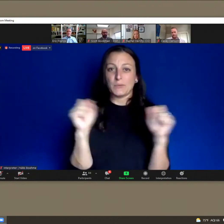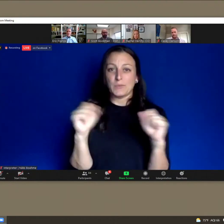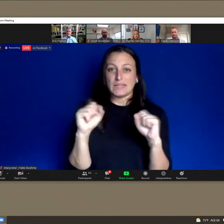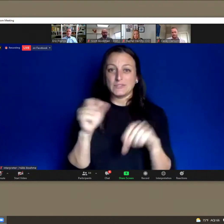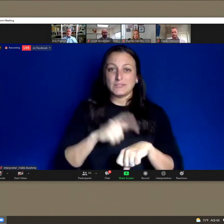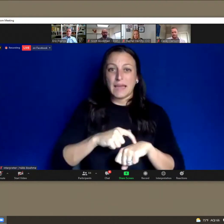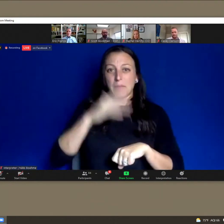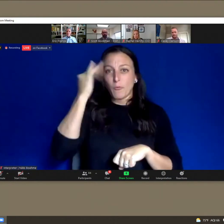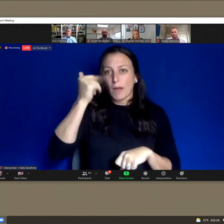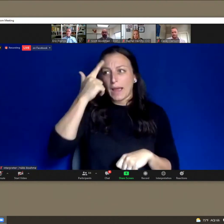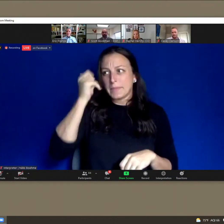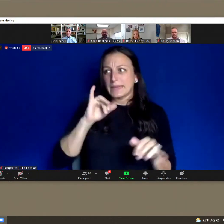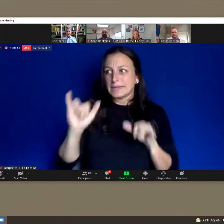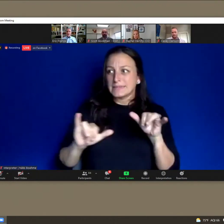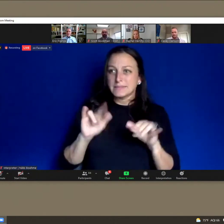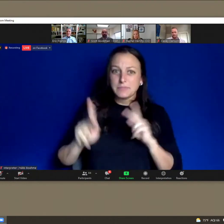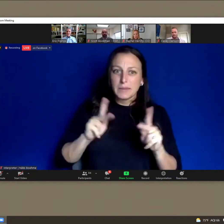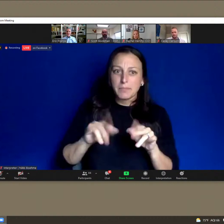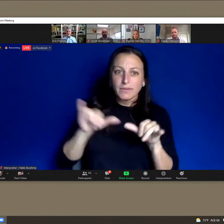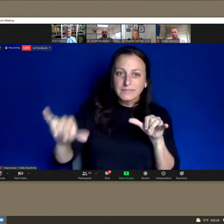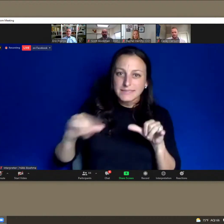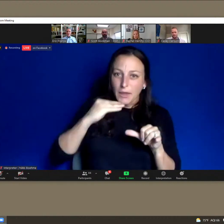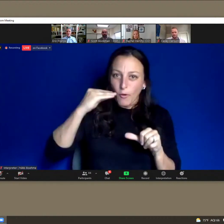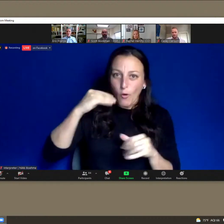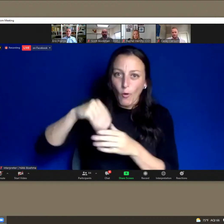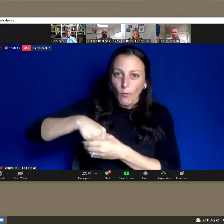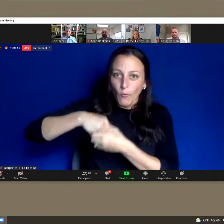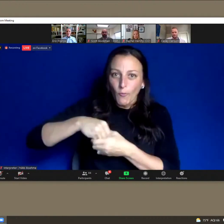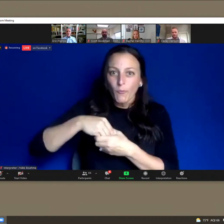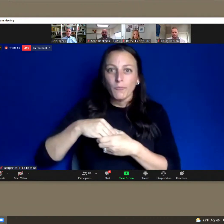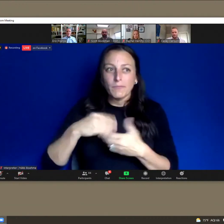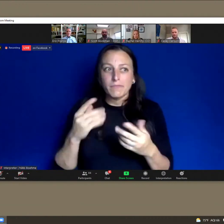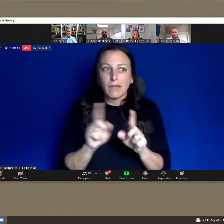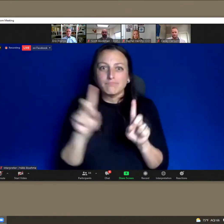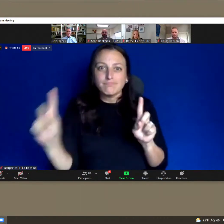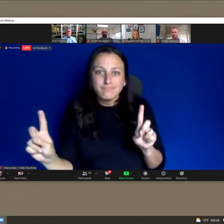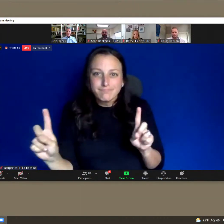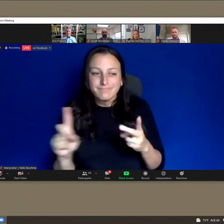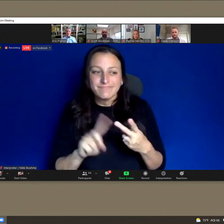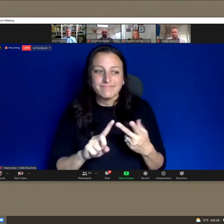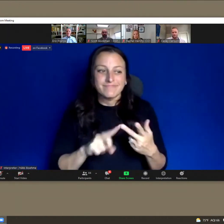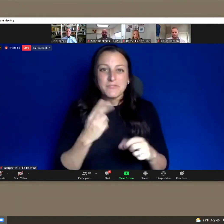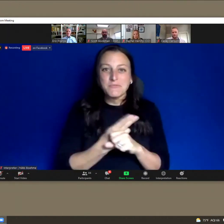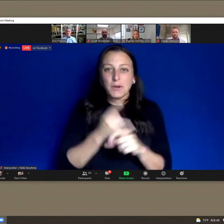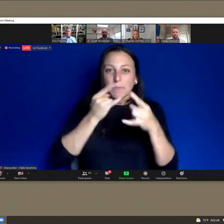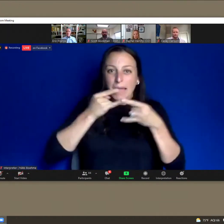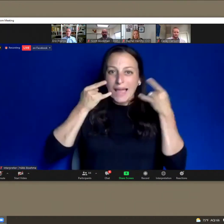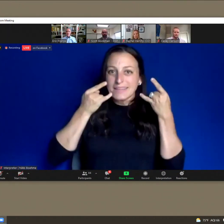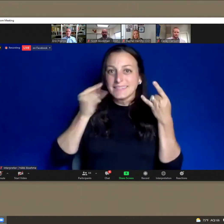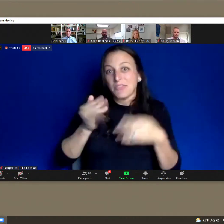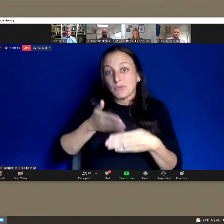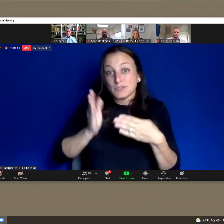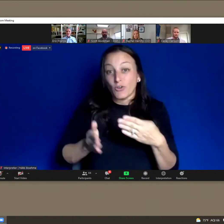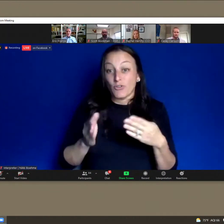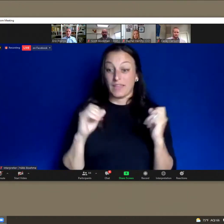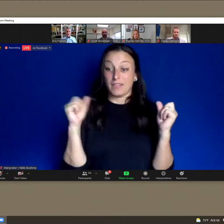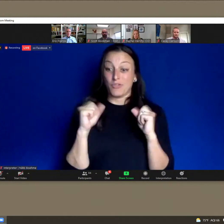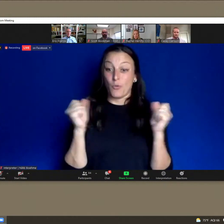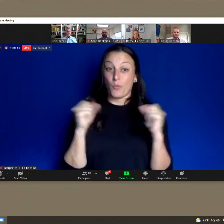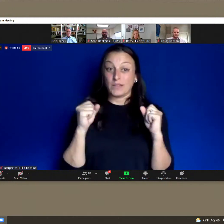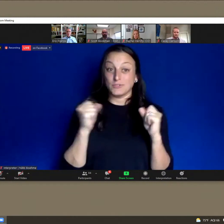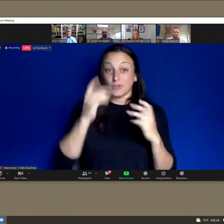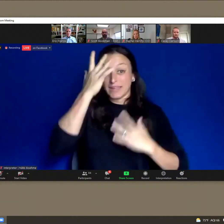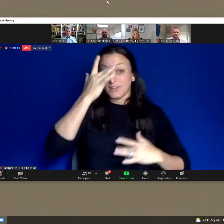staying distant, people were wearing masks, and the end result was these respiratory viruses of the winter did